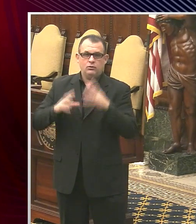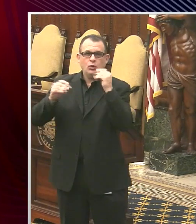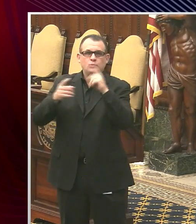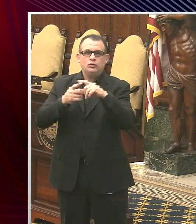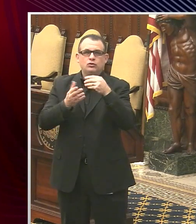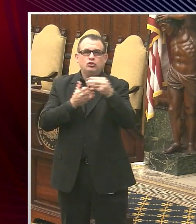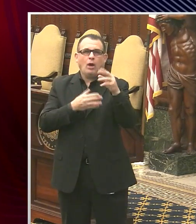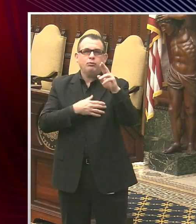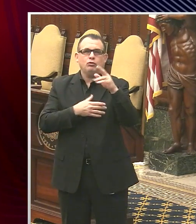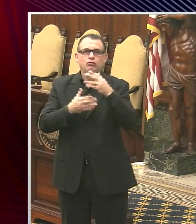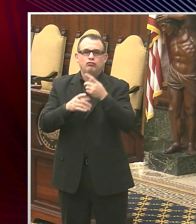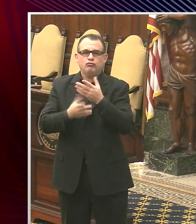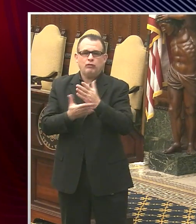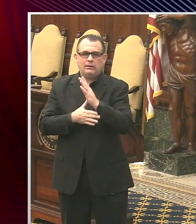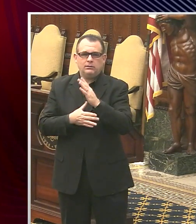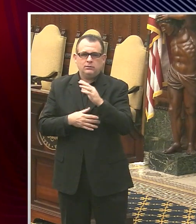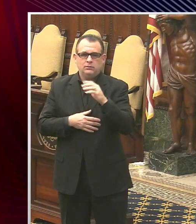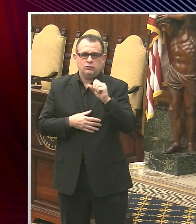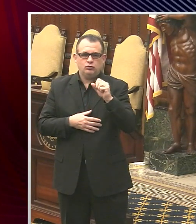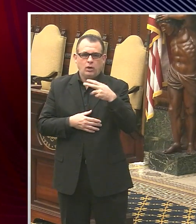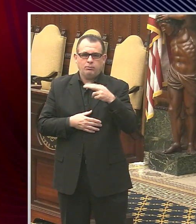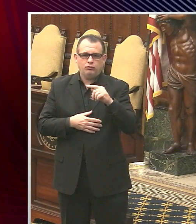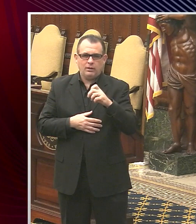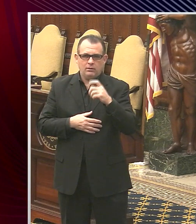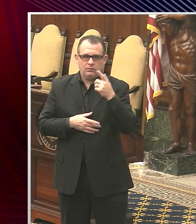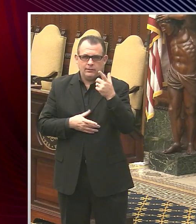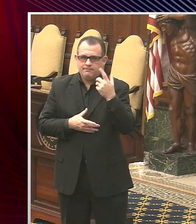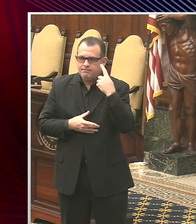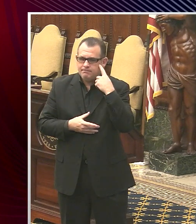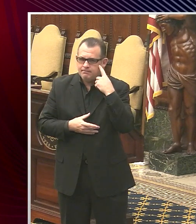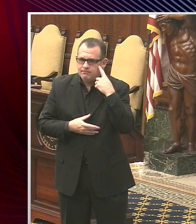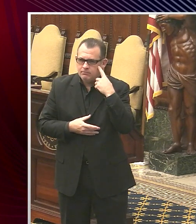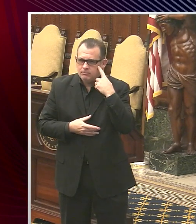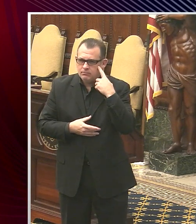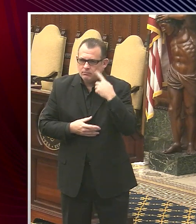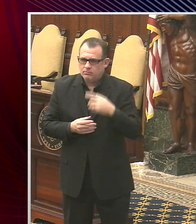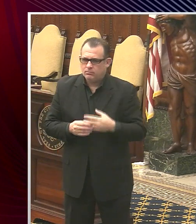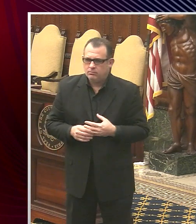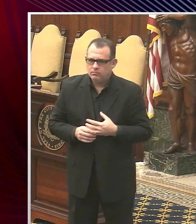line until they meet